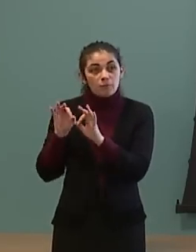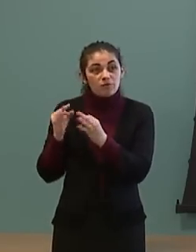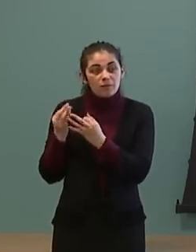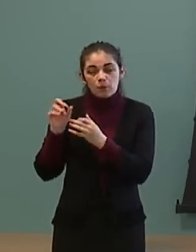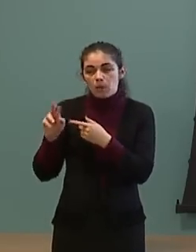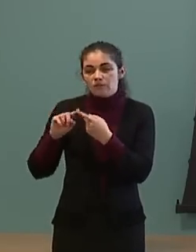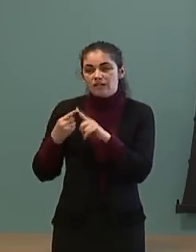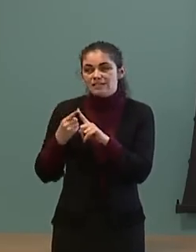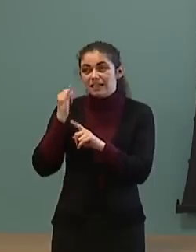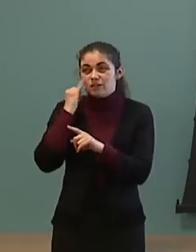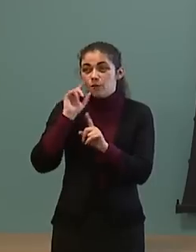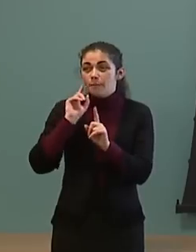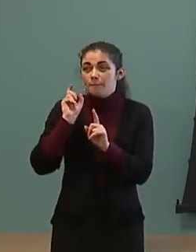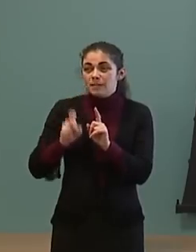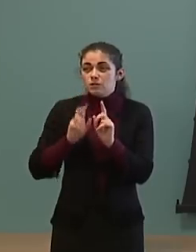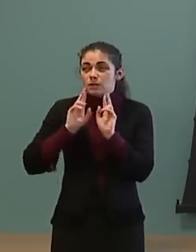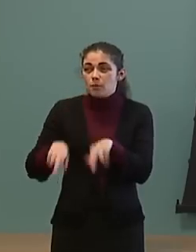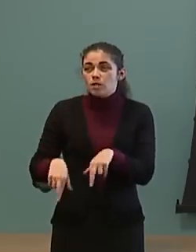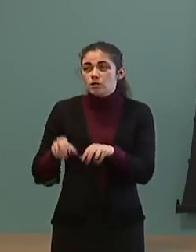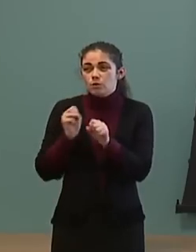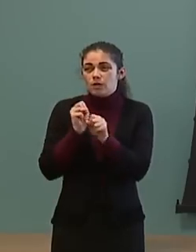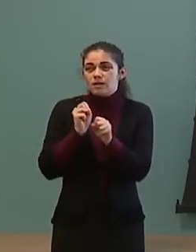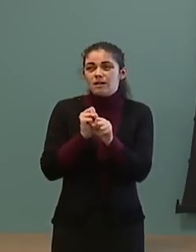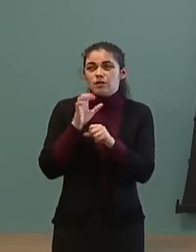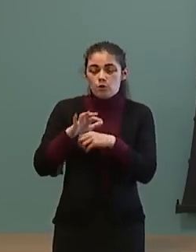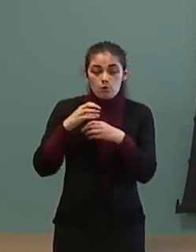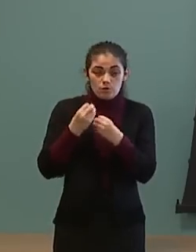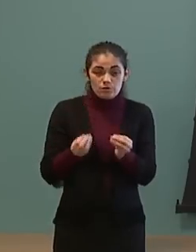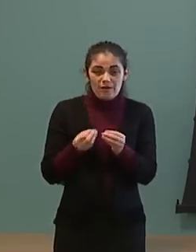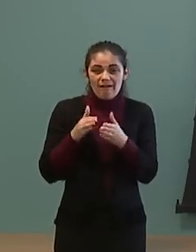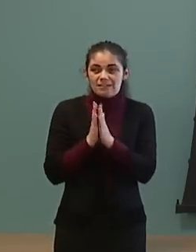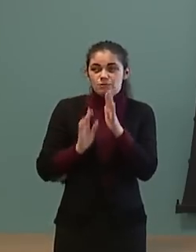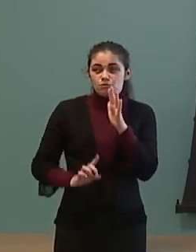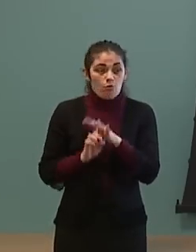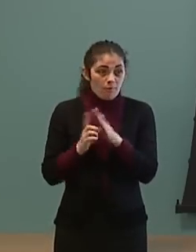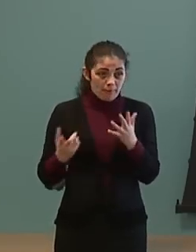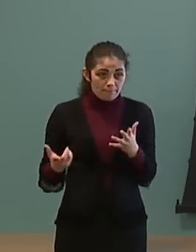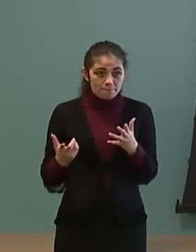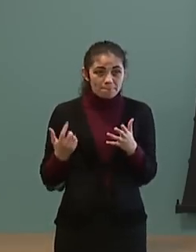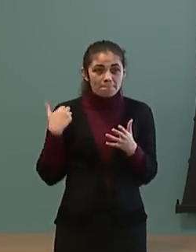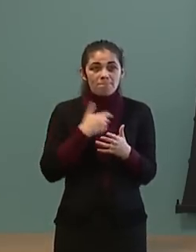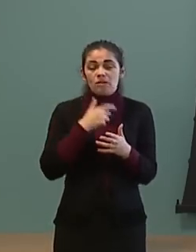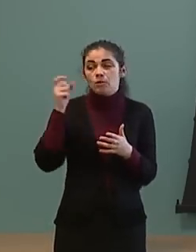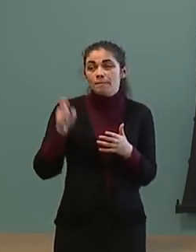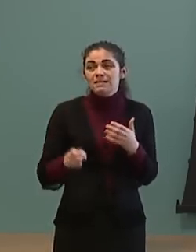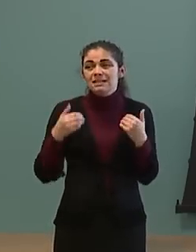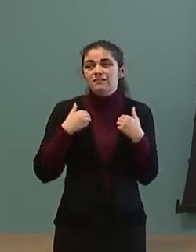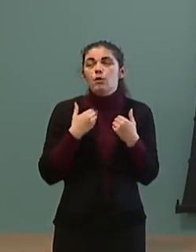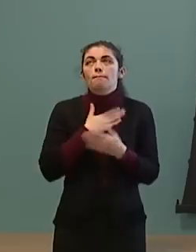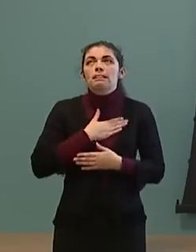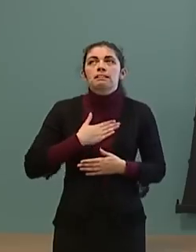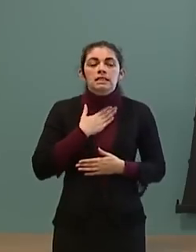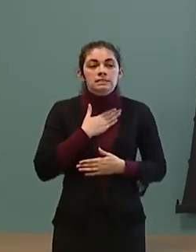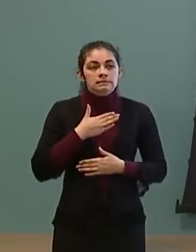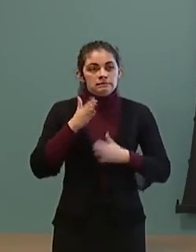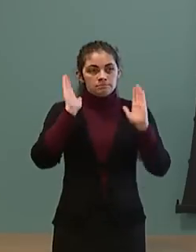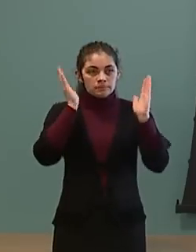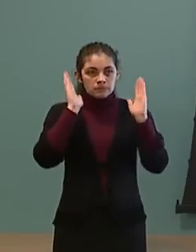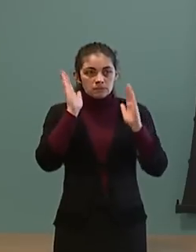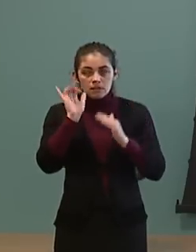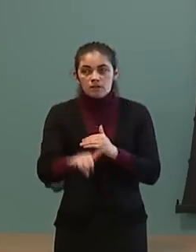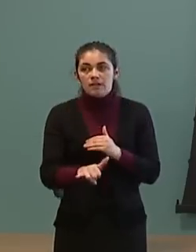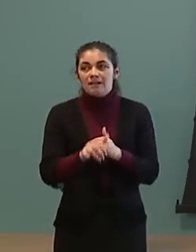to report to work because you're a healthcare worker and your organization has asked you to come in. We need you to please listen to this